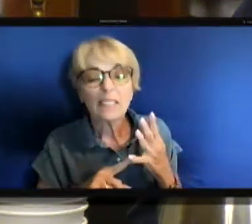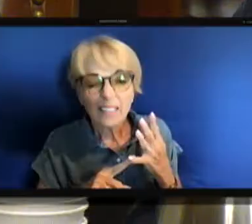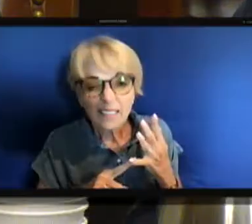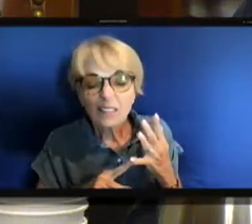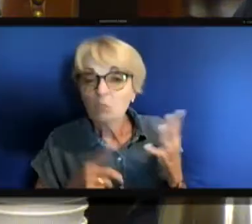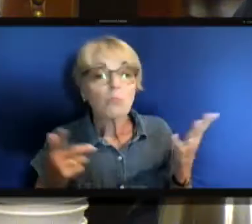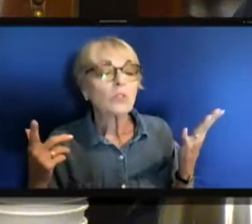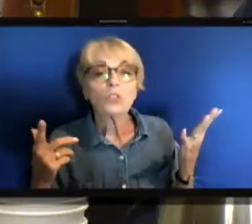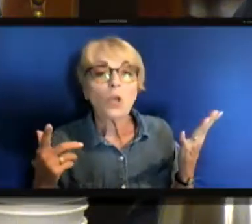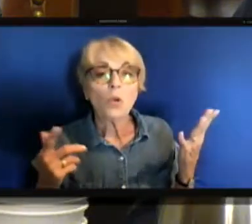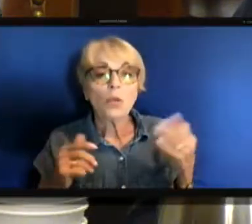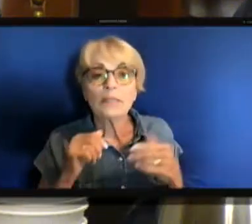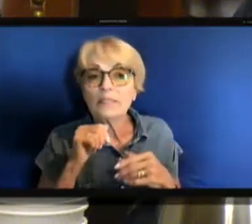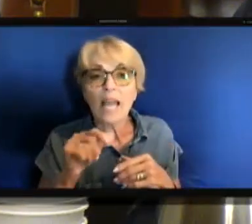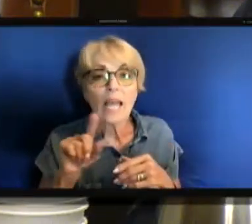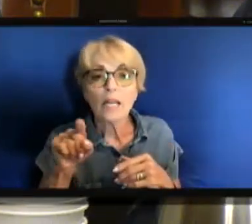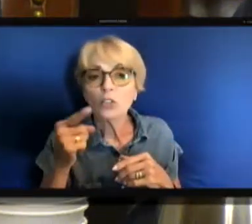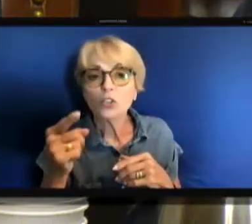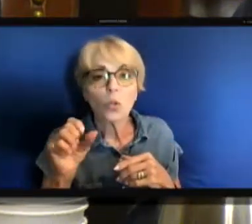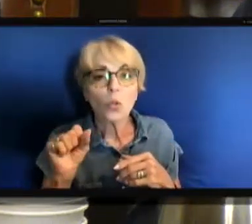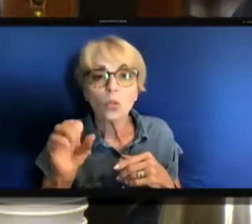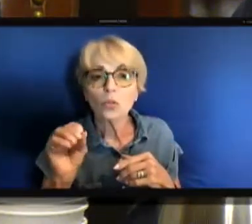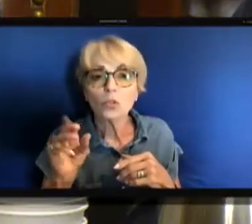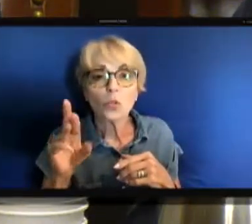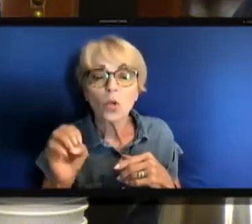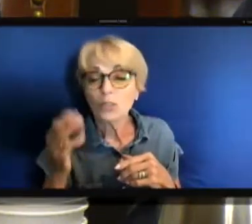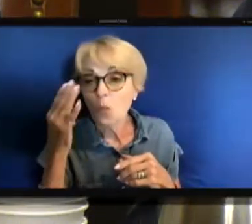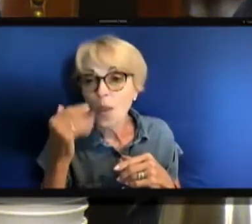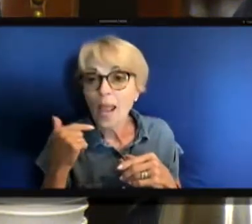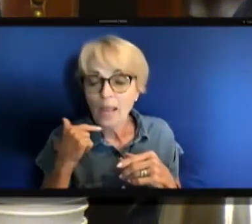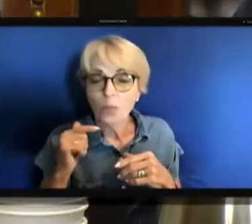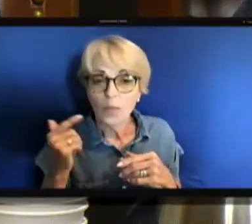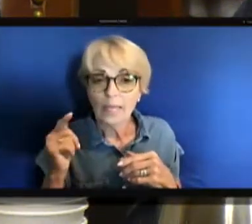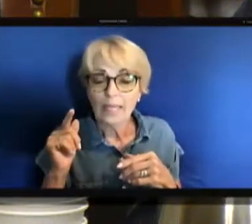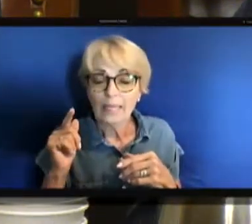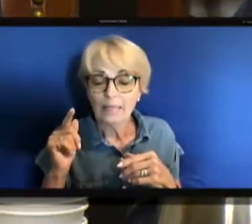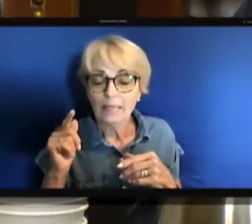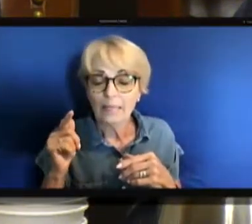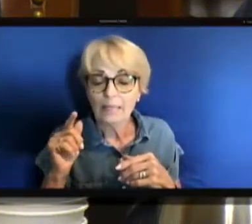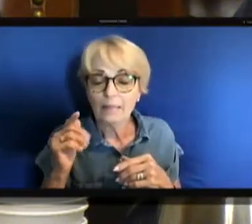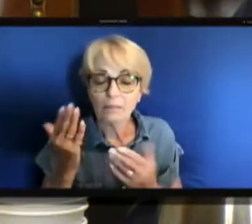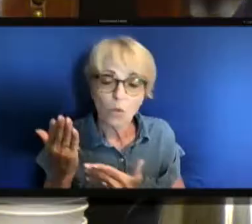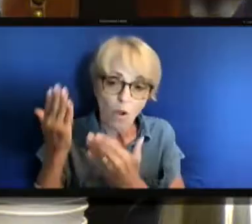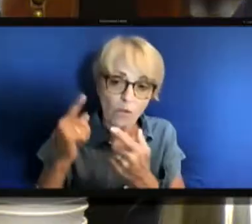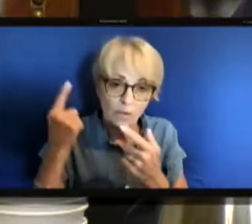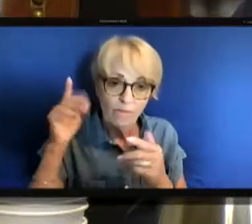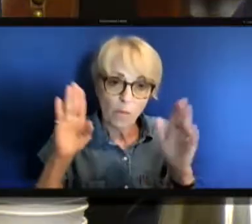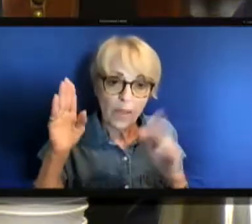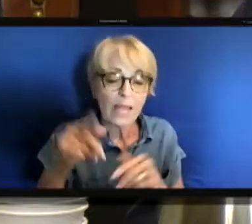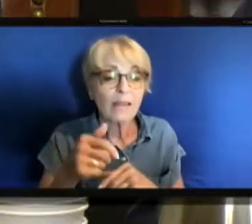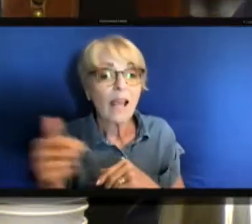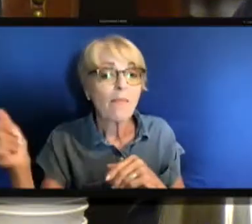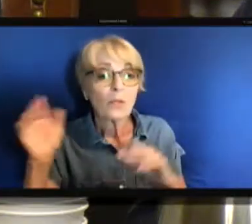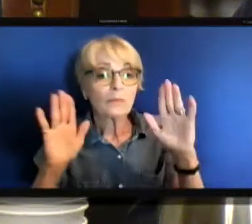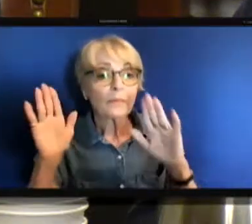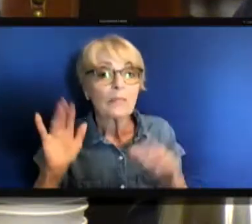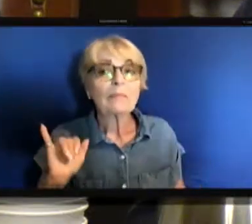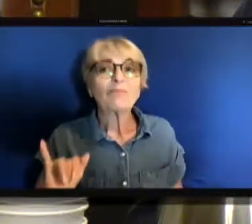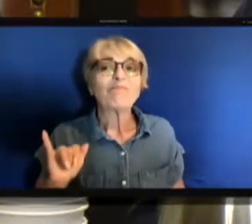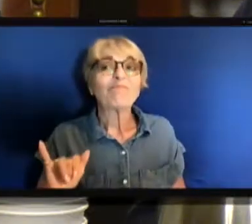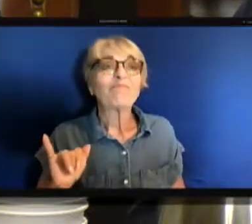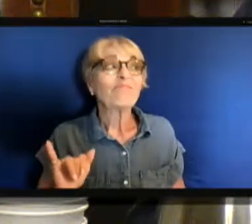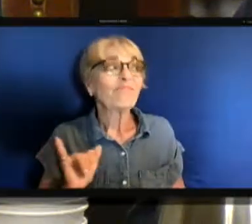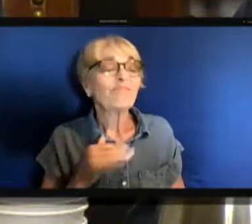a sole source because we put it out to bid and other companies bid on it, and that leaves us in a position like, oh, what do we do now,